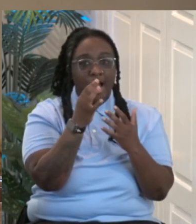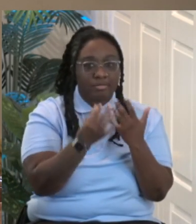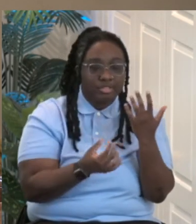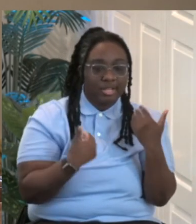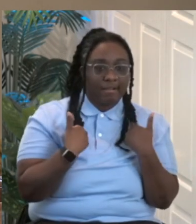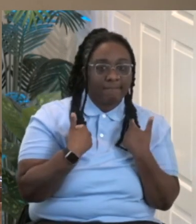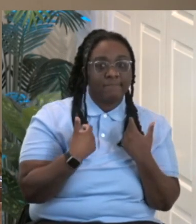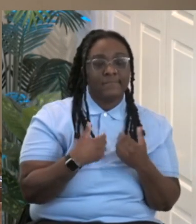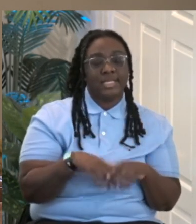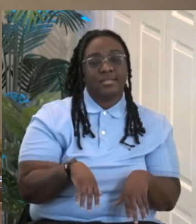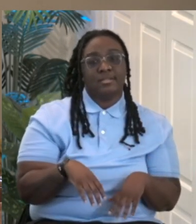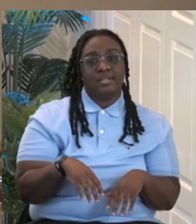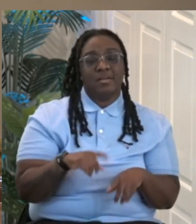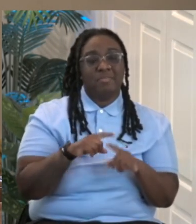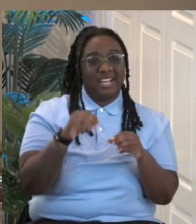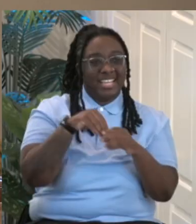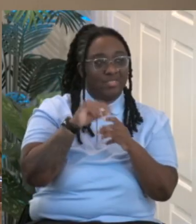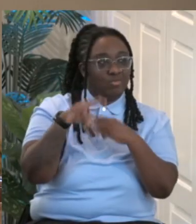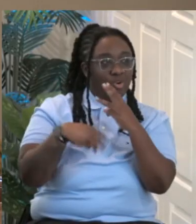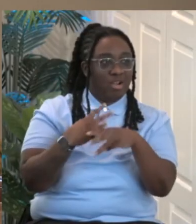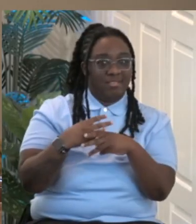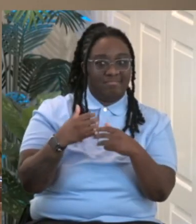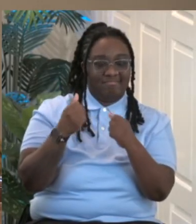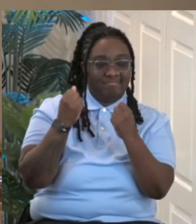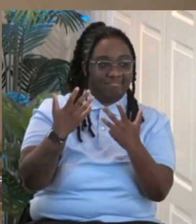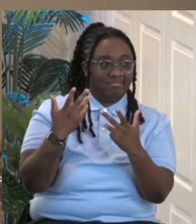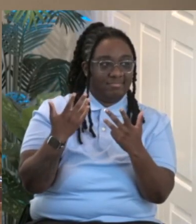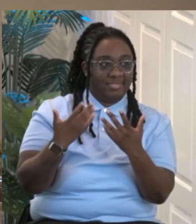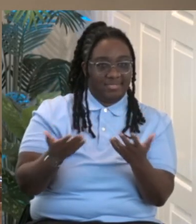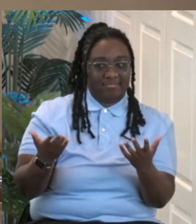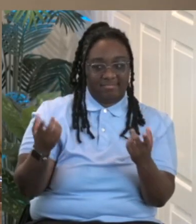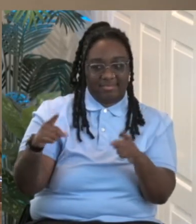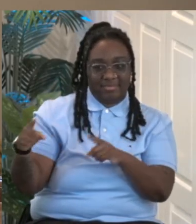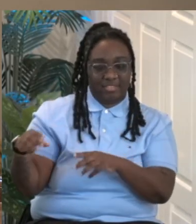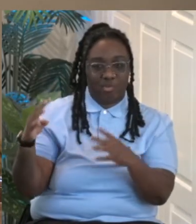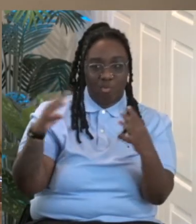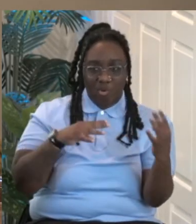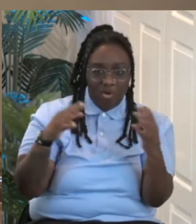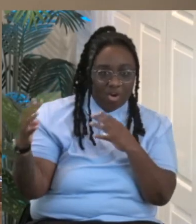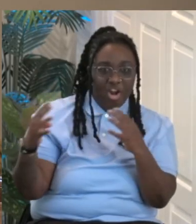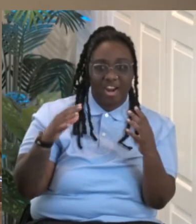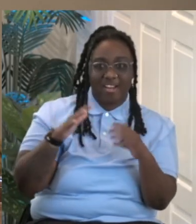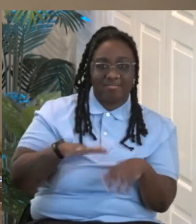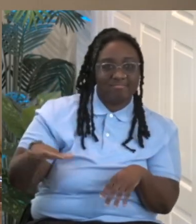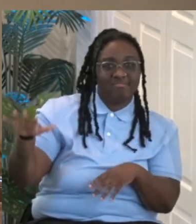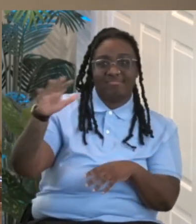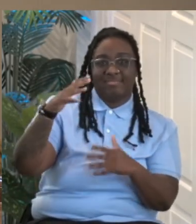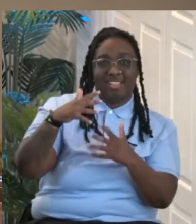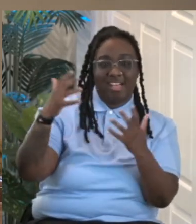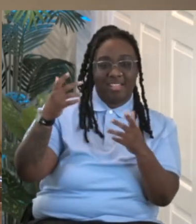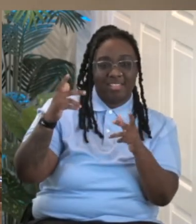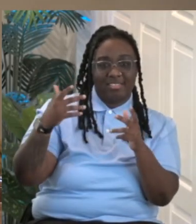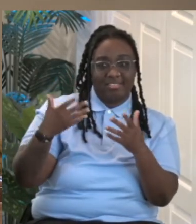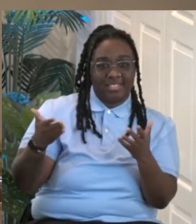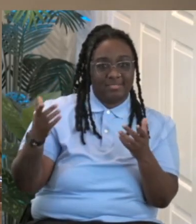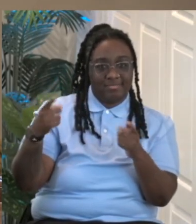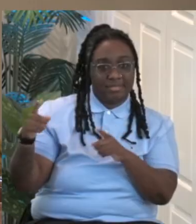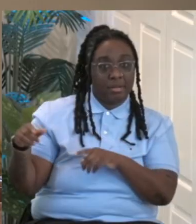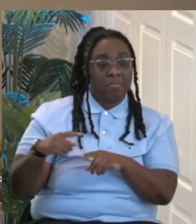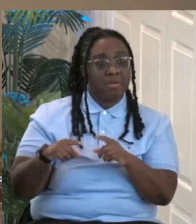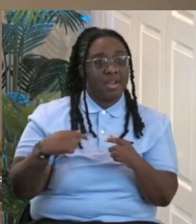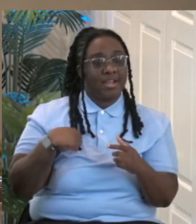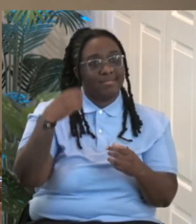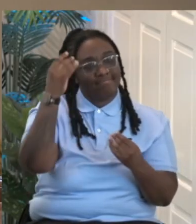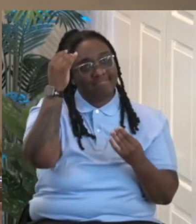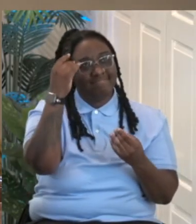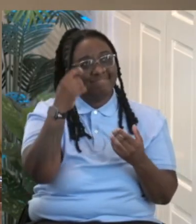of stuff was happening. And I was like, I don't know, it's a big world out there. What do I do? Well, a friend